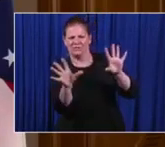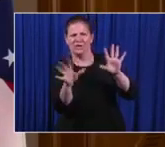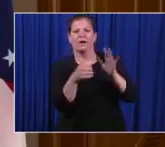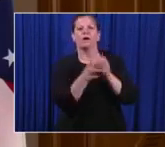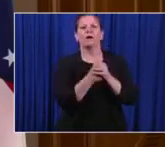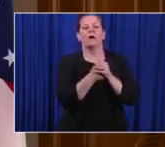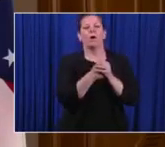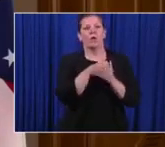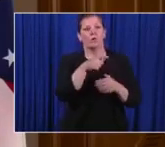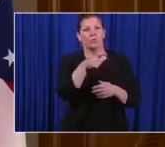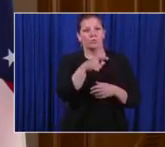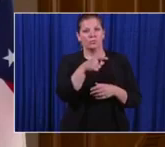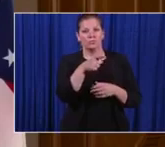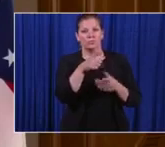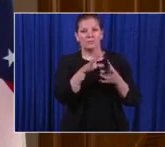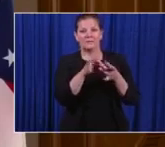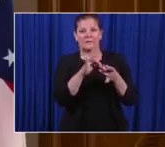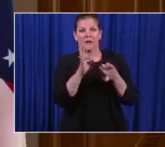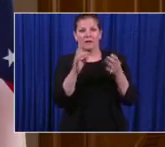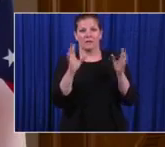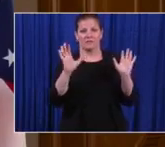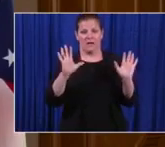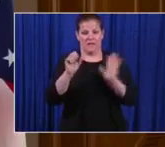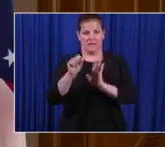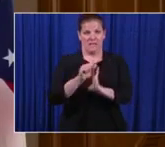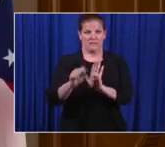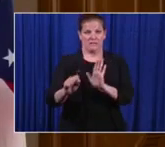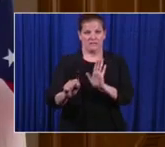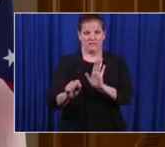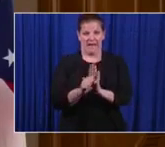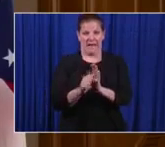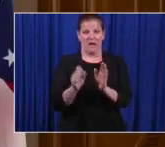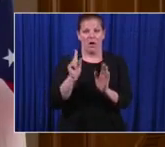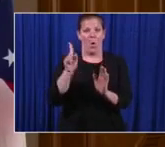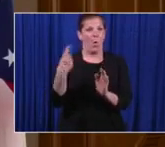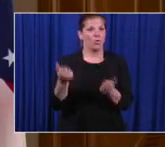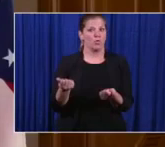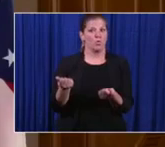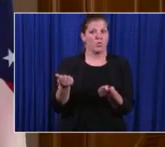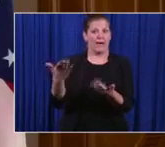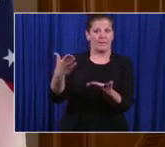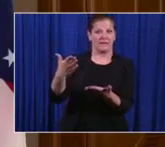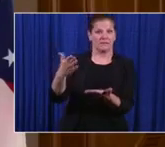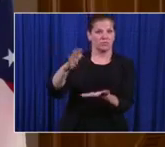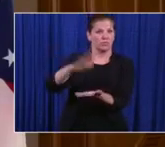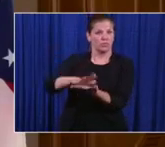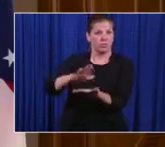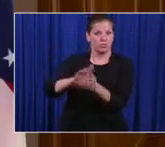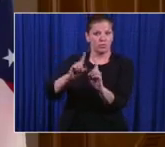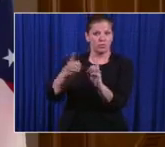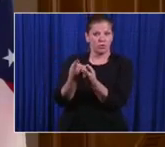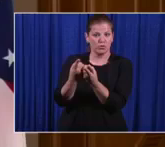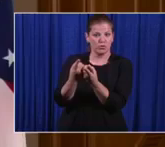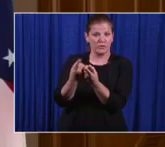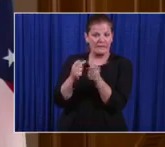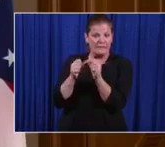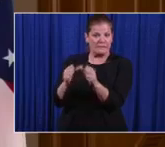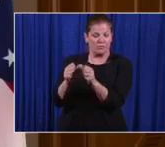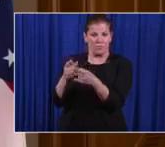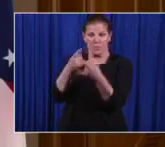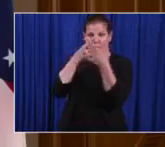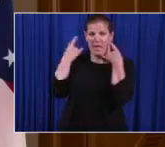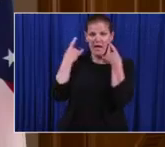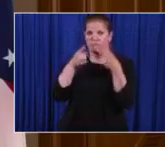it is only a recommendation from the state for districts to continue to wear